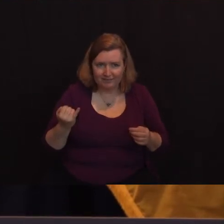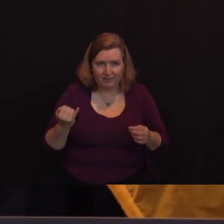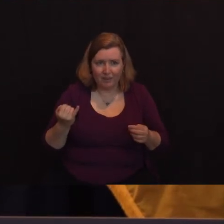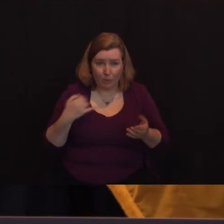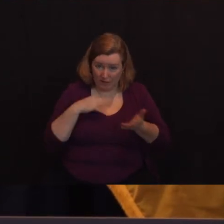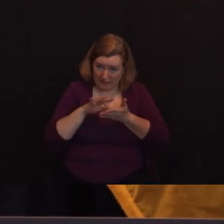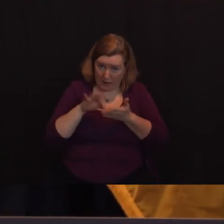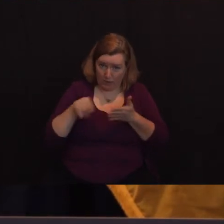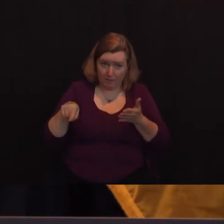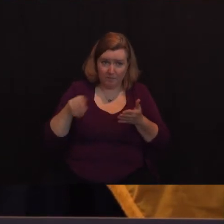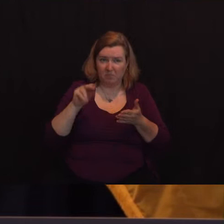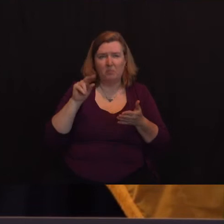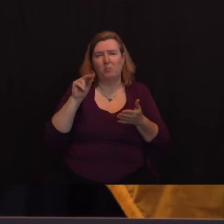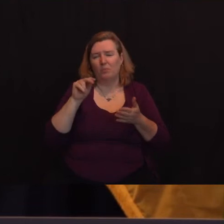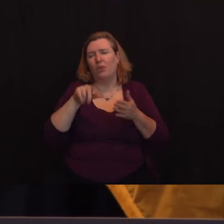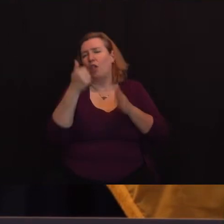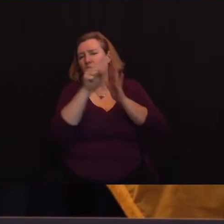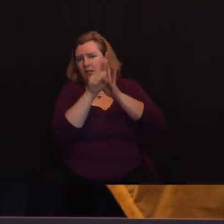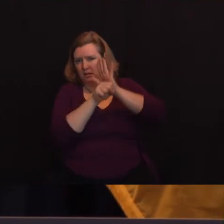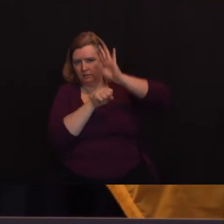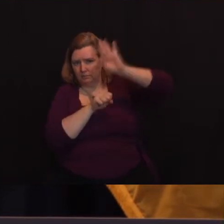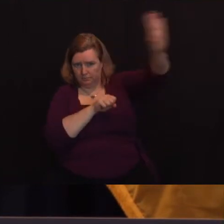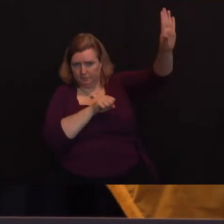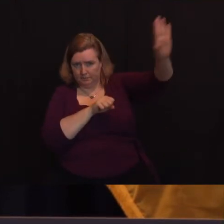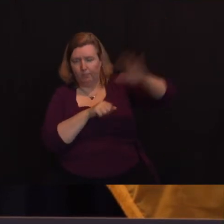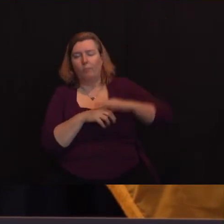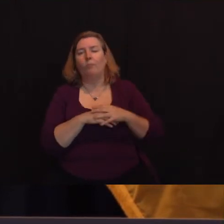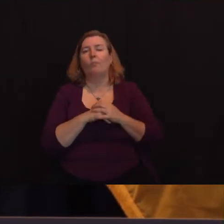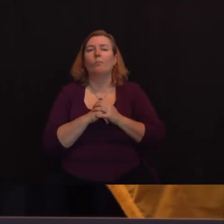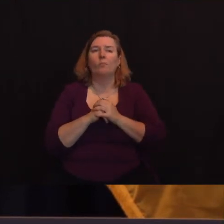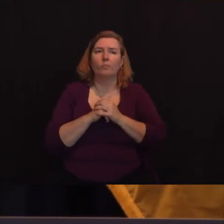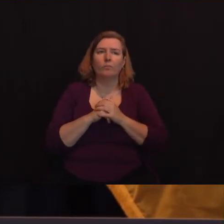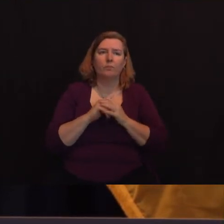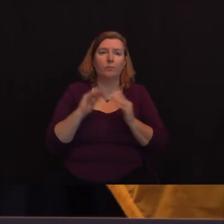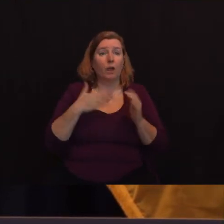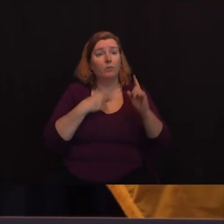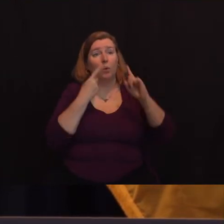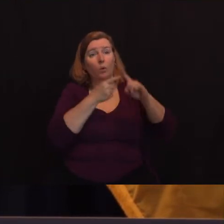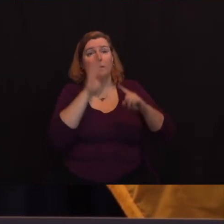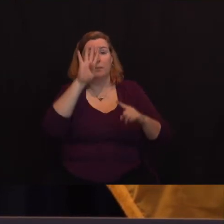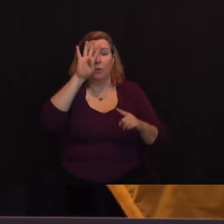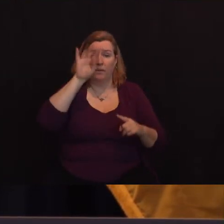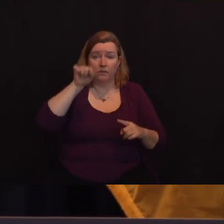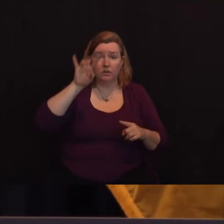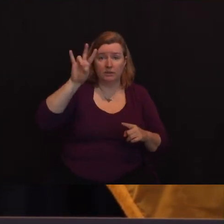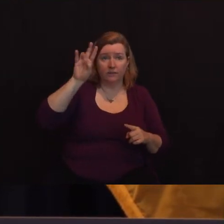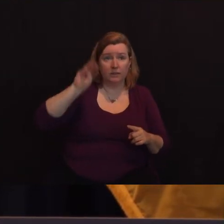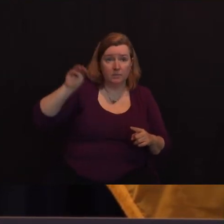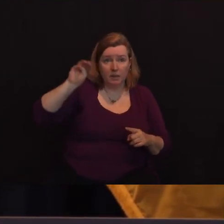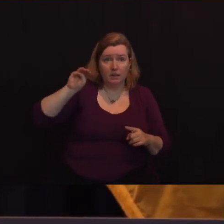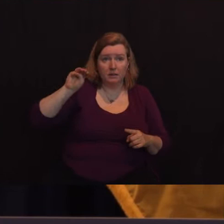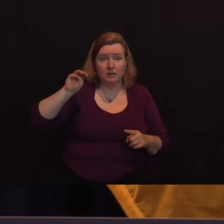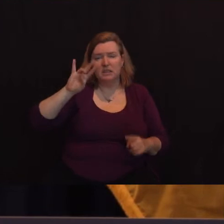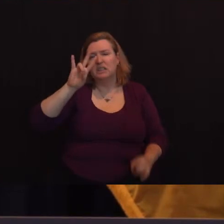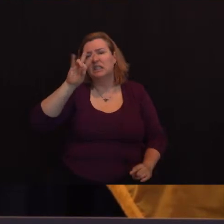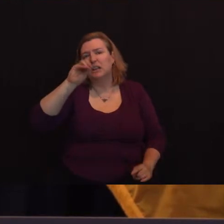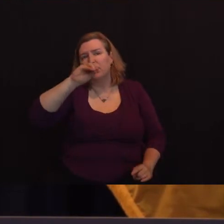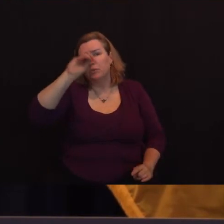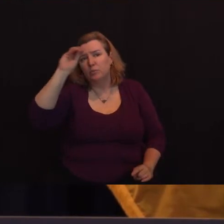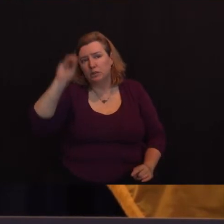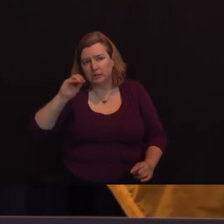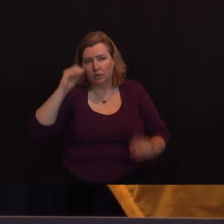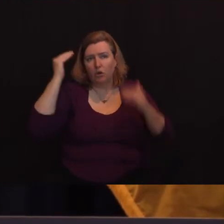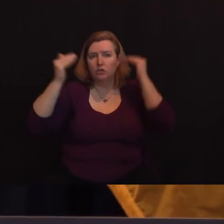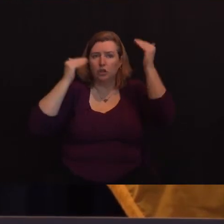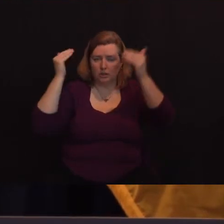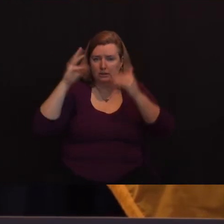objective is 4.7 million initial, 70% of our adults, and we define adults as 16 and up.